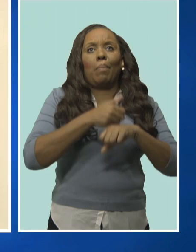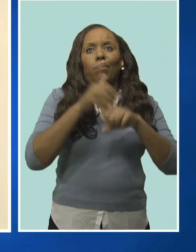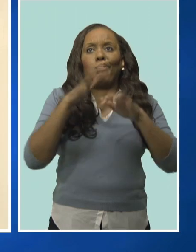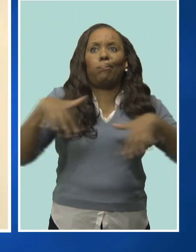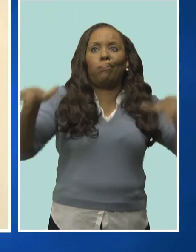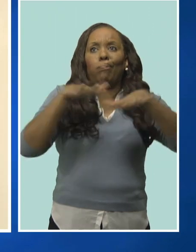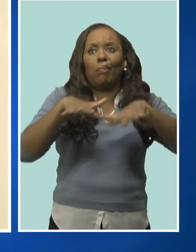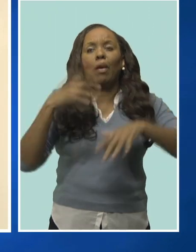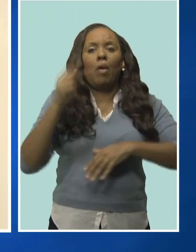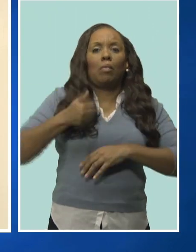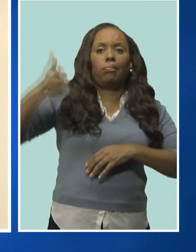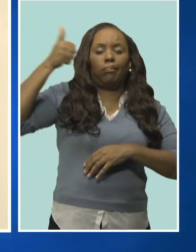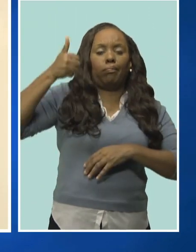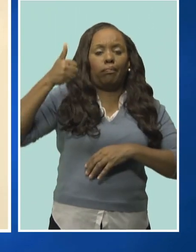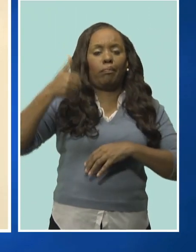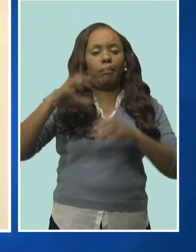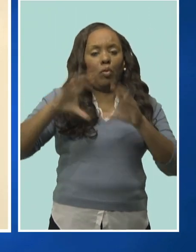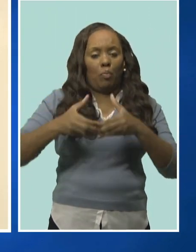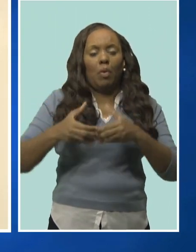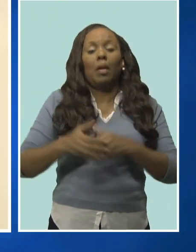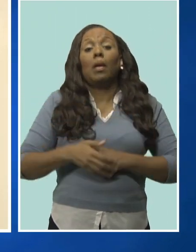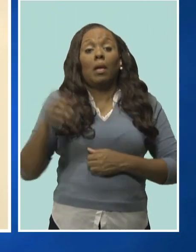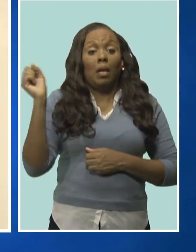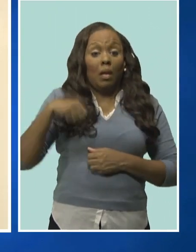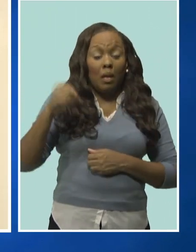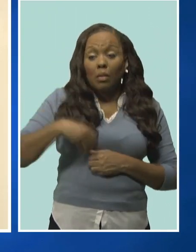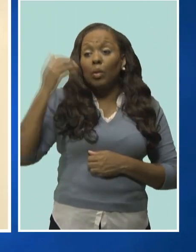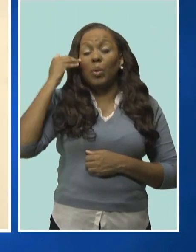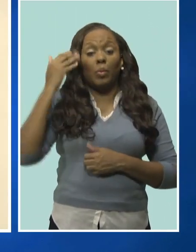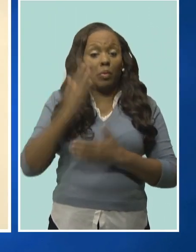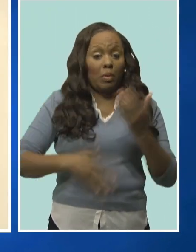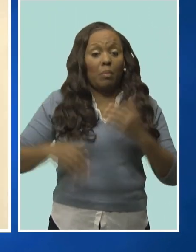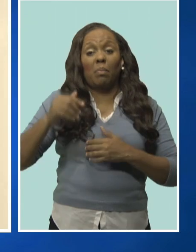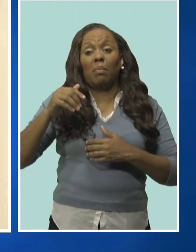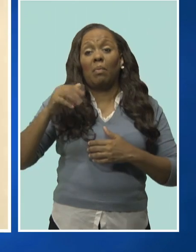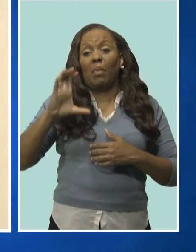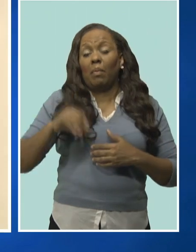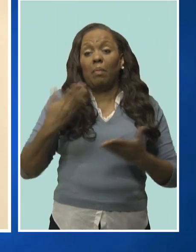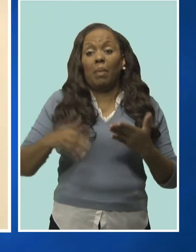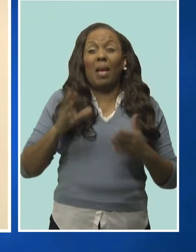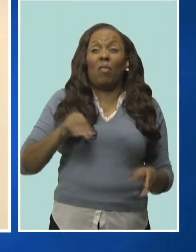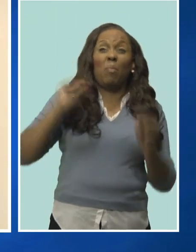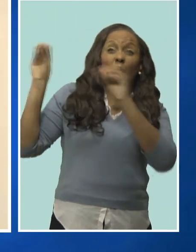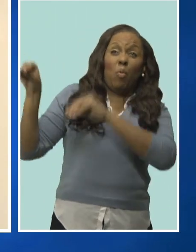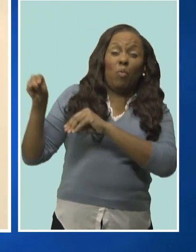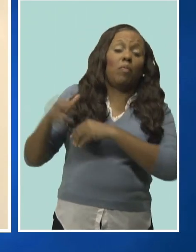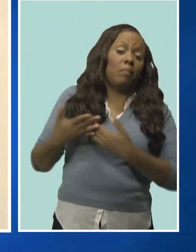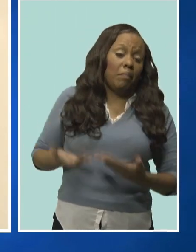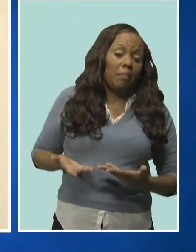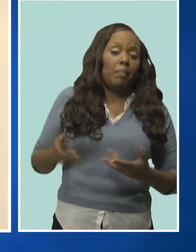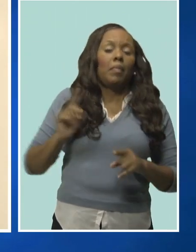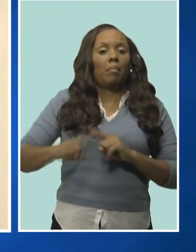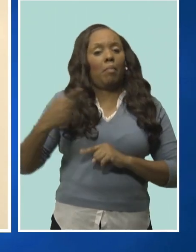reside. And therefore, yes, there is a concern in relation to companies leaving the jurisdiction, but we have had some very